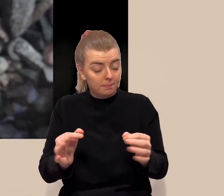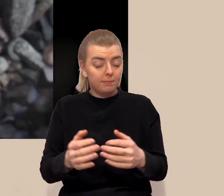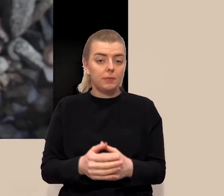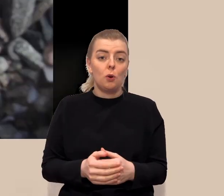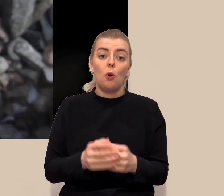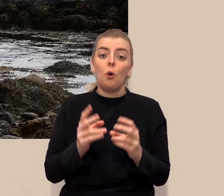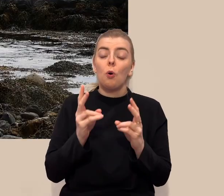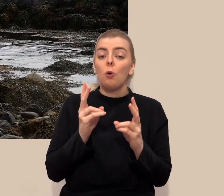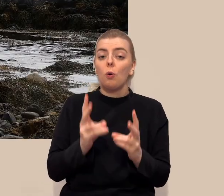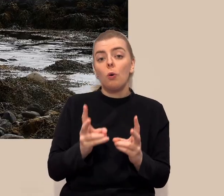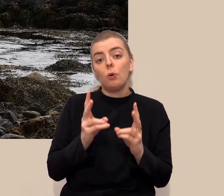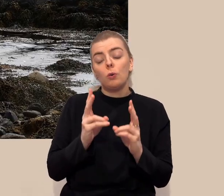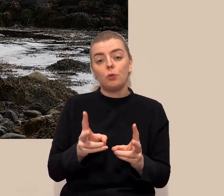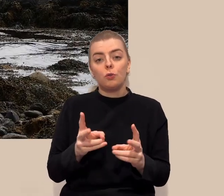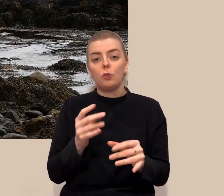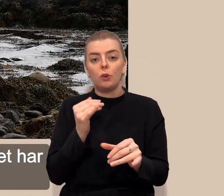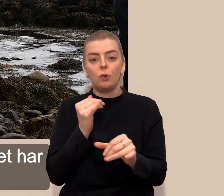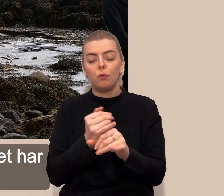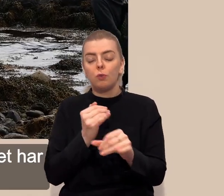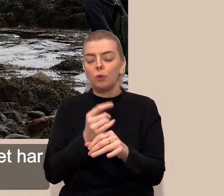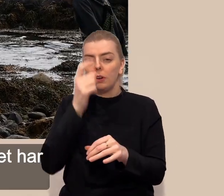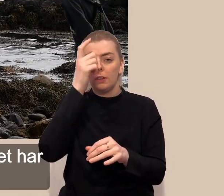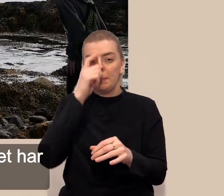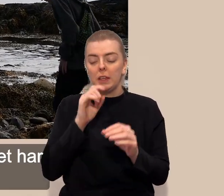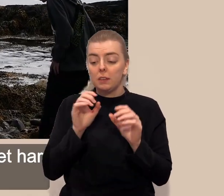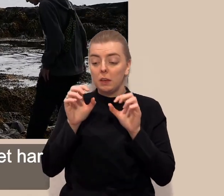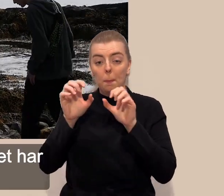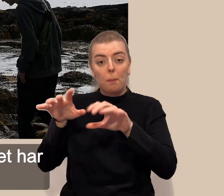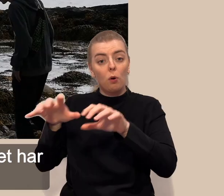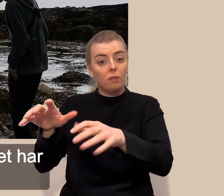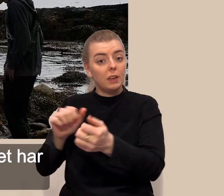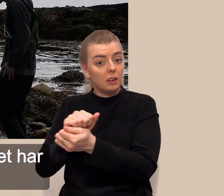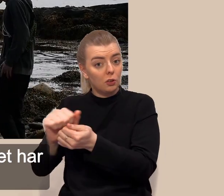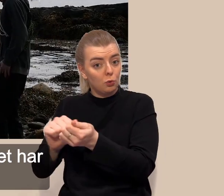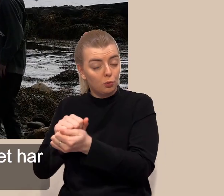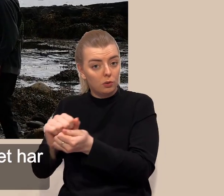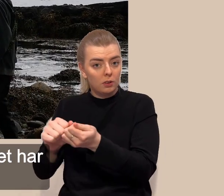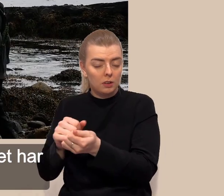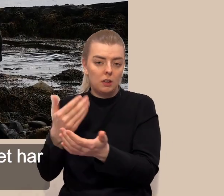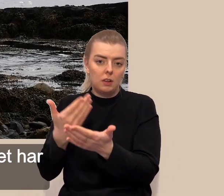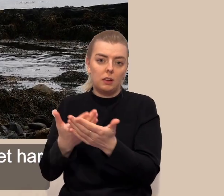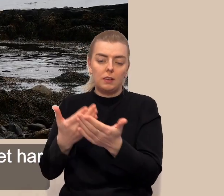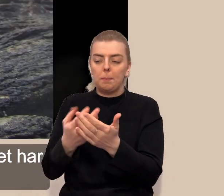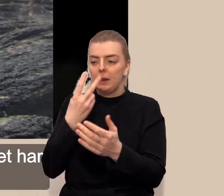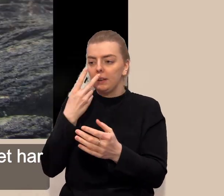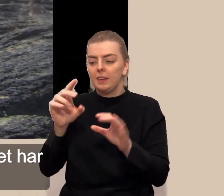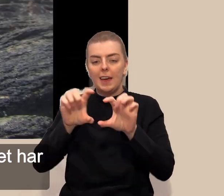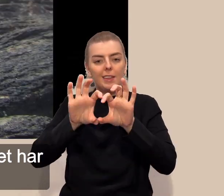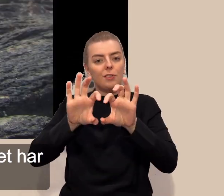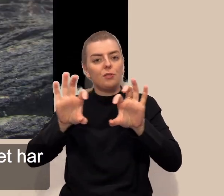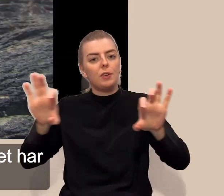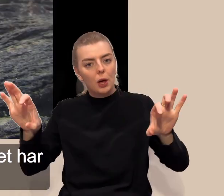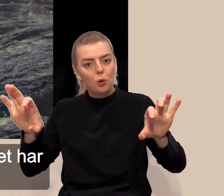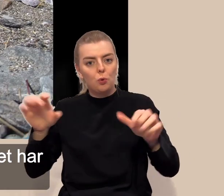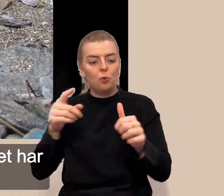trees, that kind of thing, through to the much more kind of geologic time. And some of that also included how man had impacted the